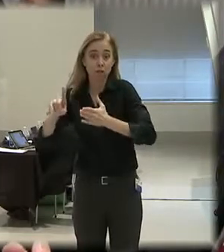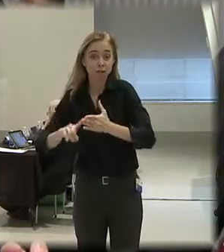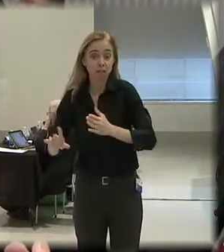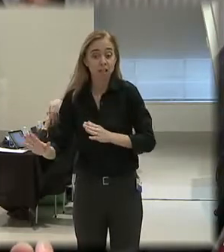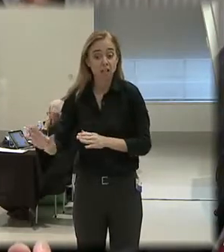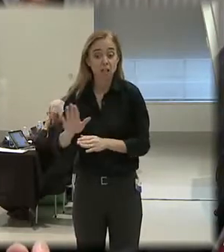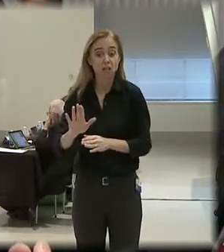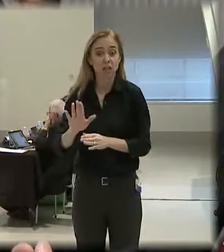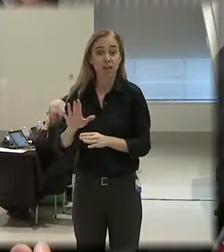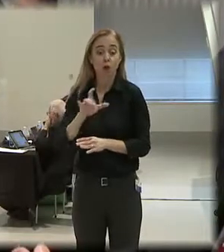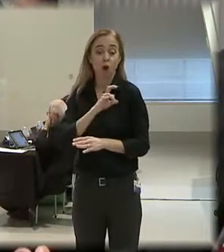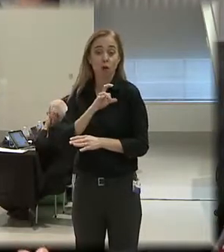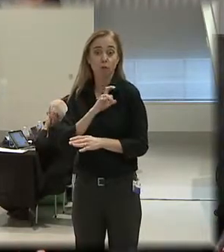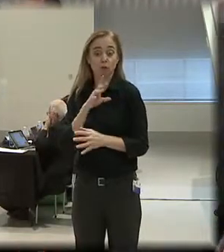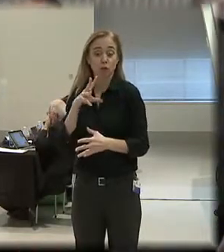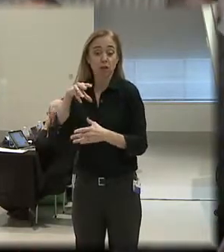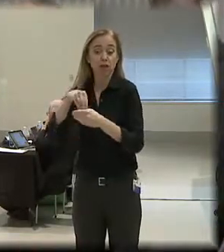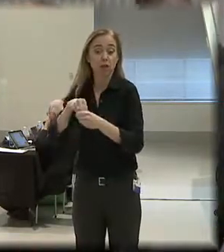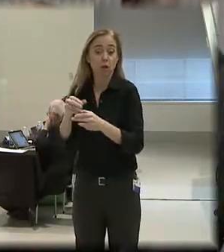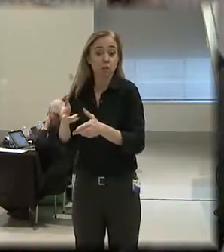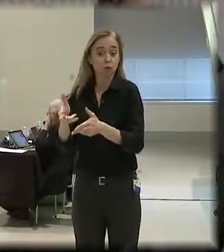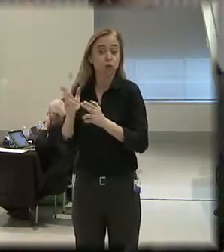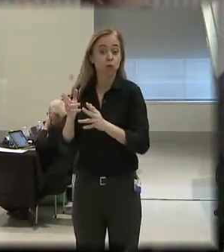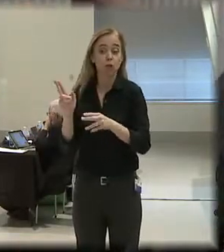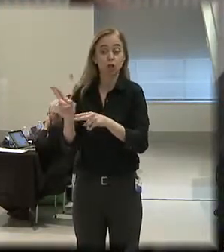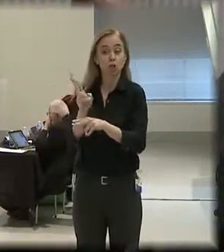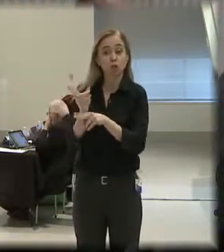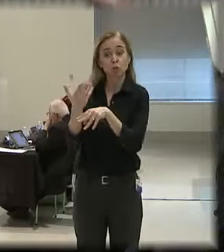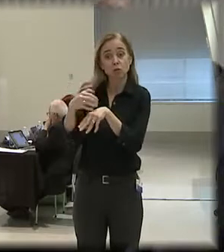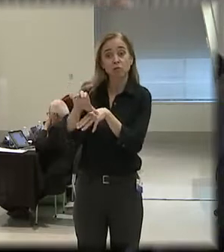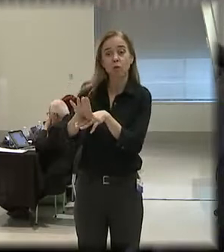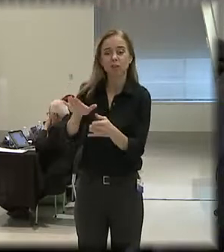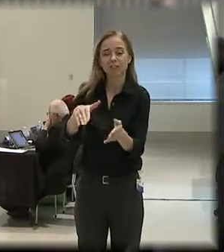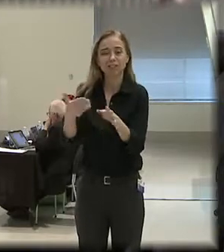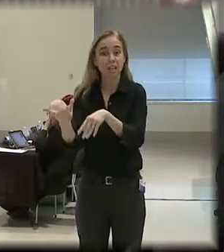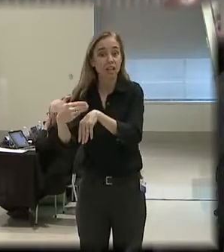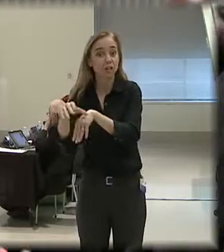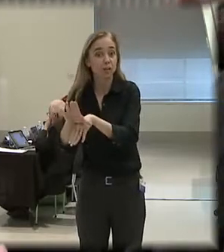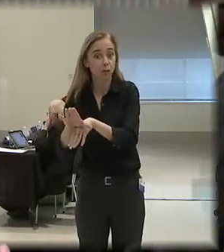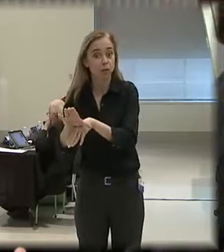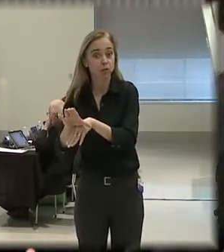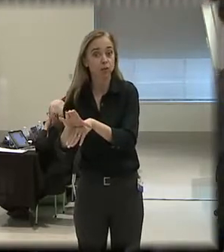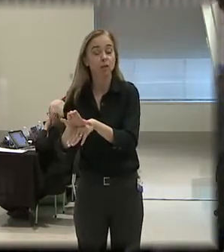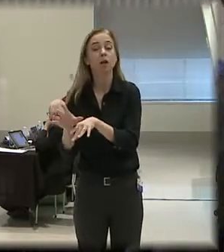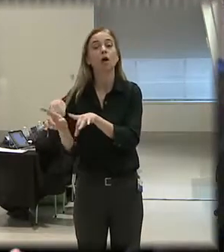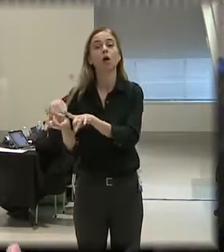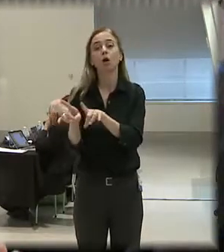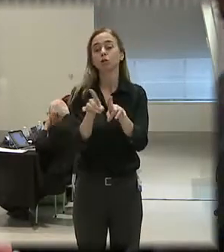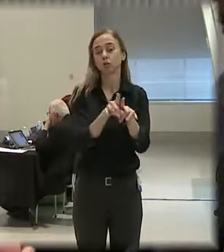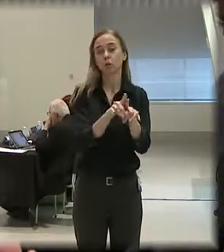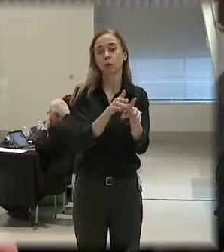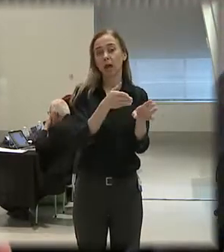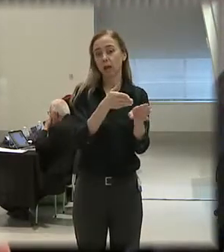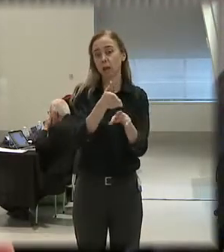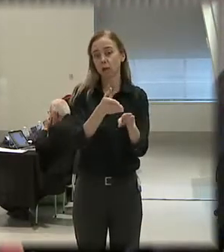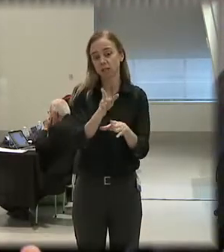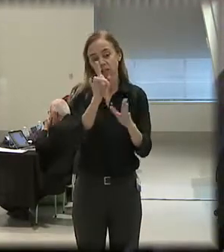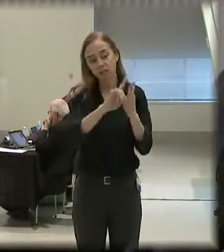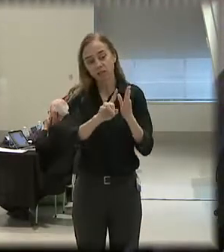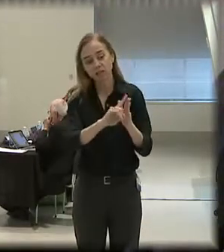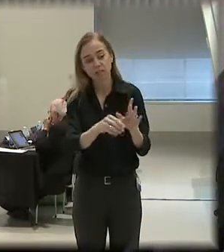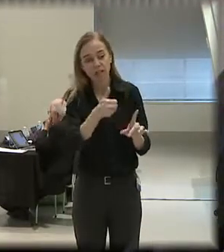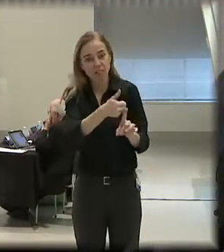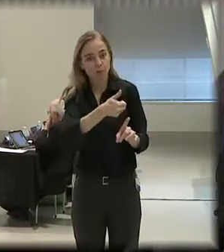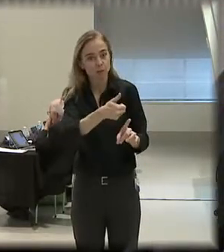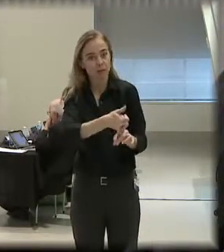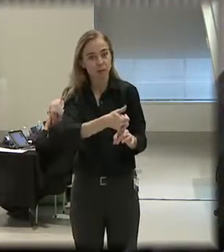their officer-involved shooting, use of force, deadly force, and in areas where they investigate